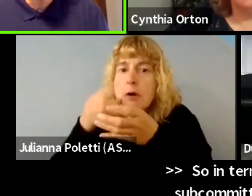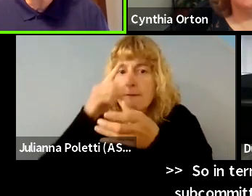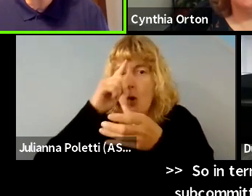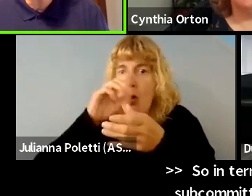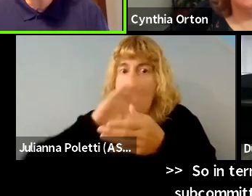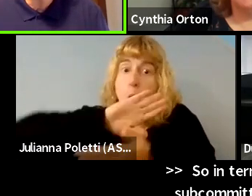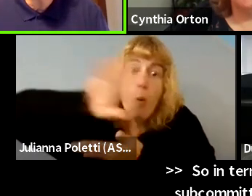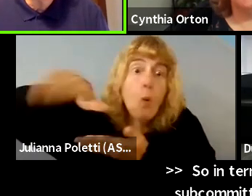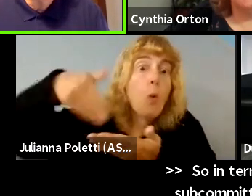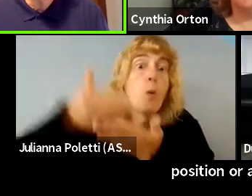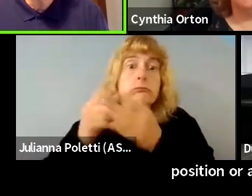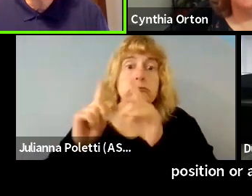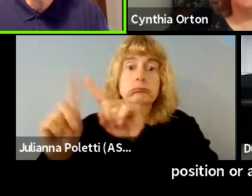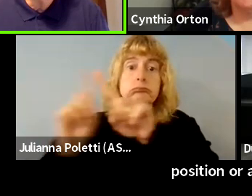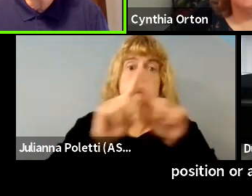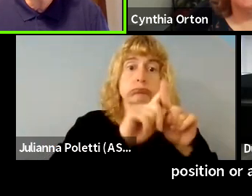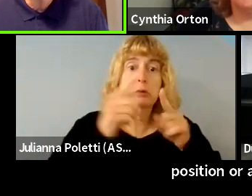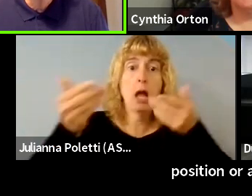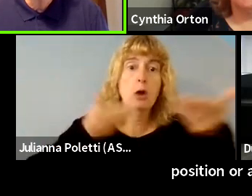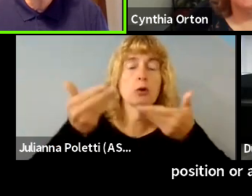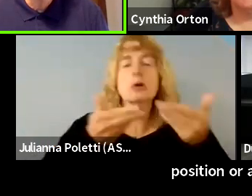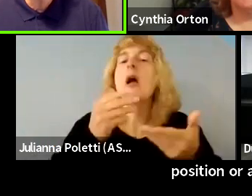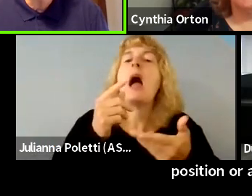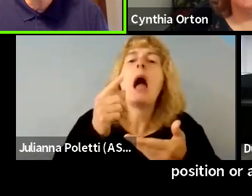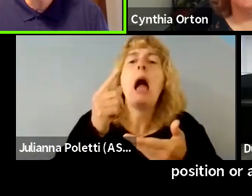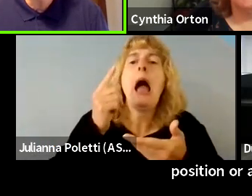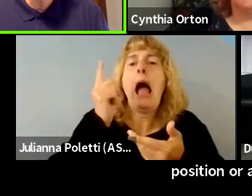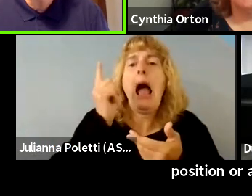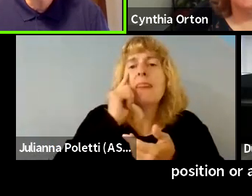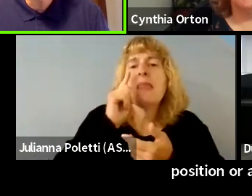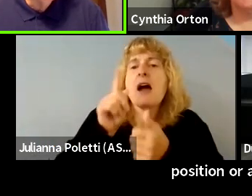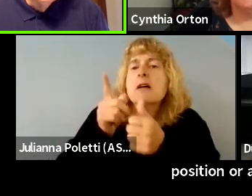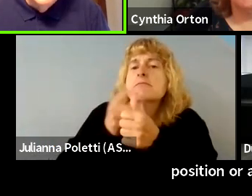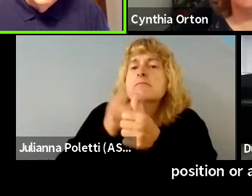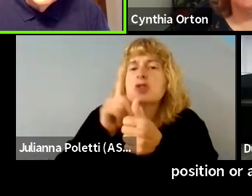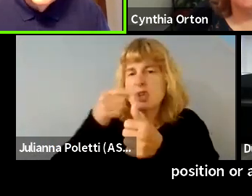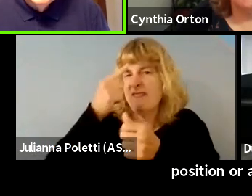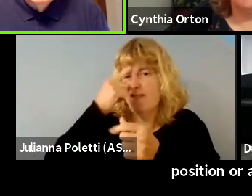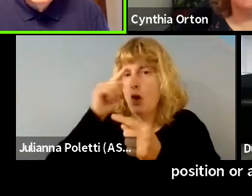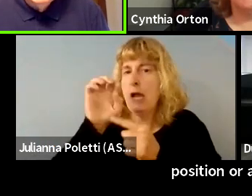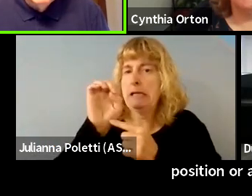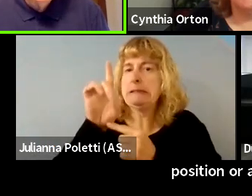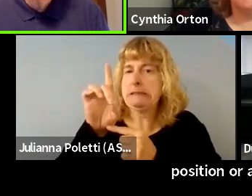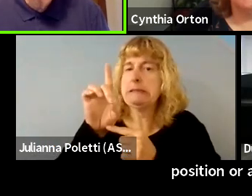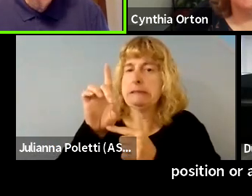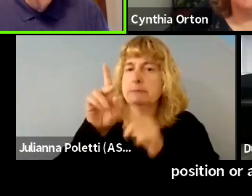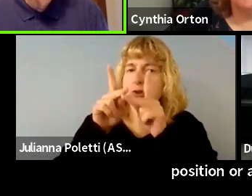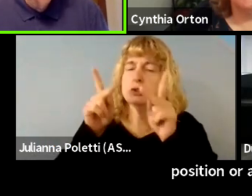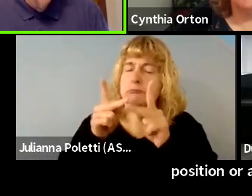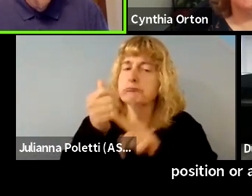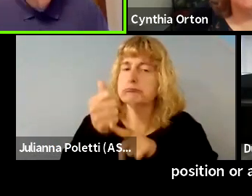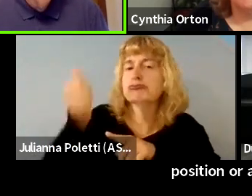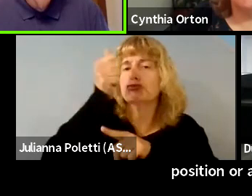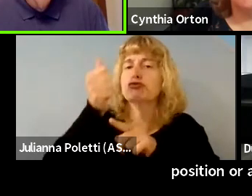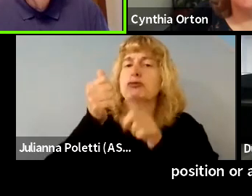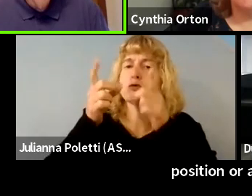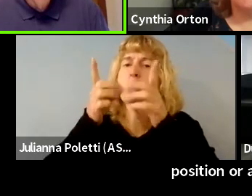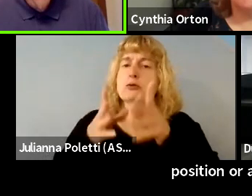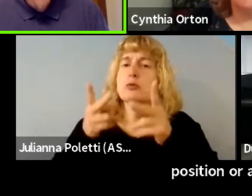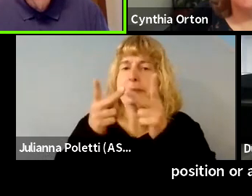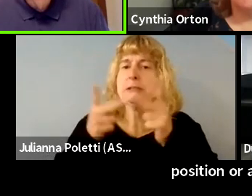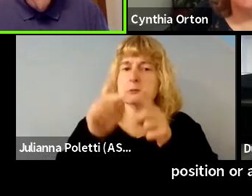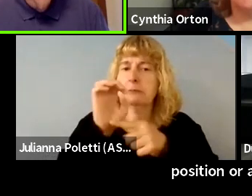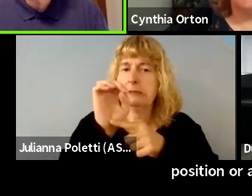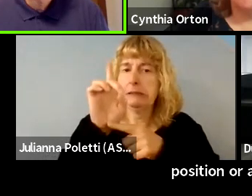for the subcommittee for at least initially the ED position, but he also said that it would be kind of